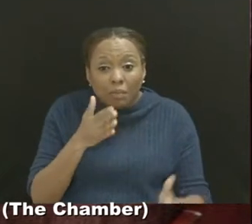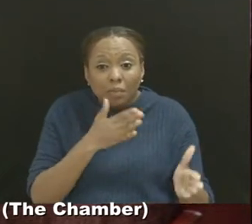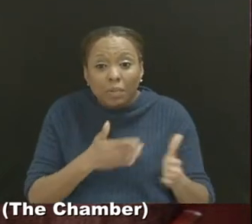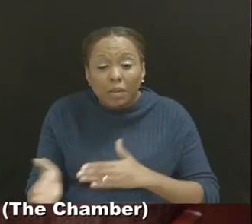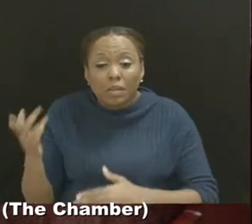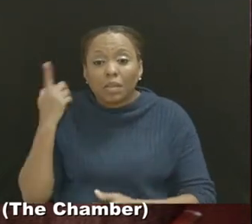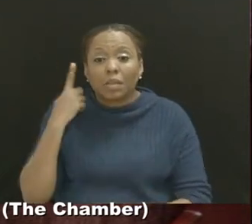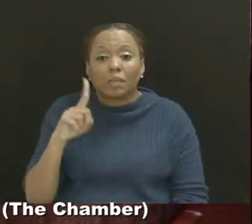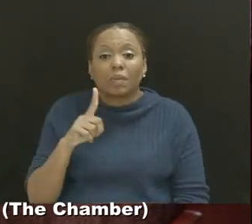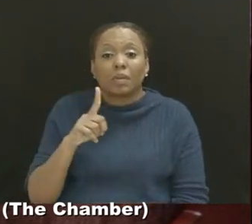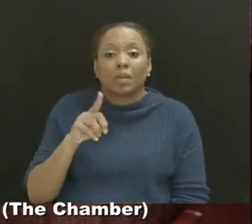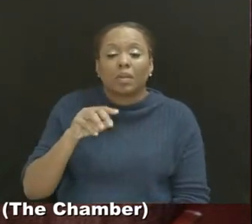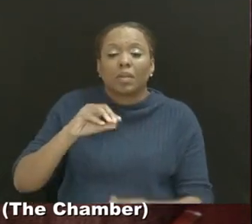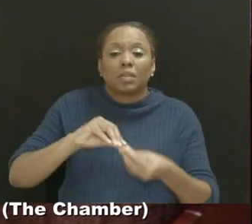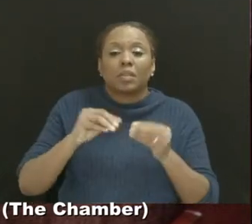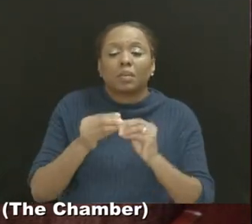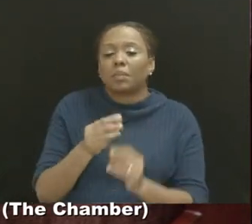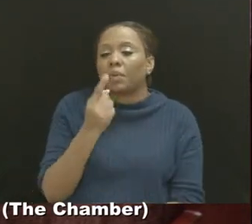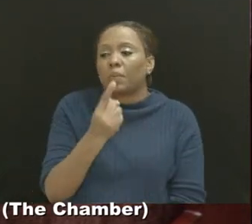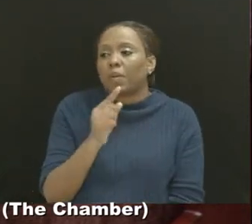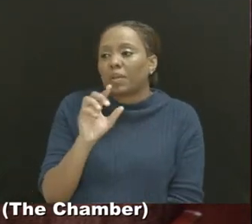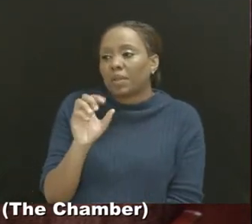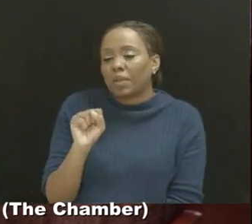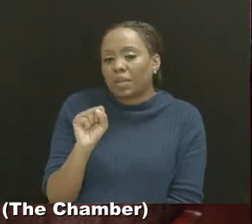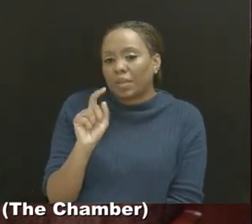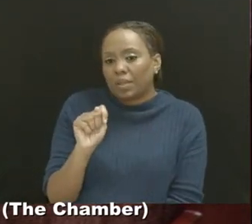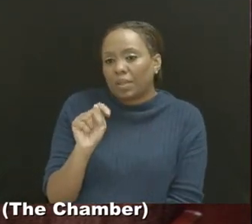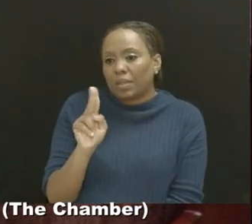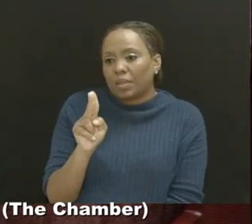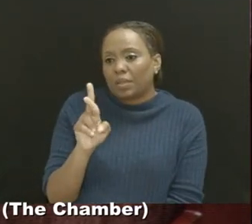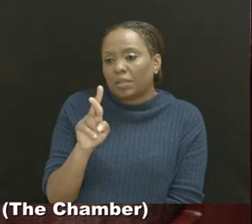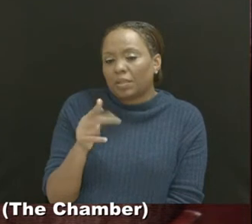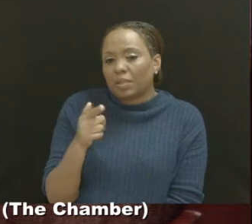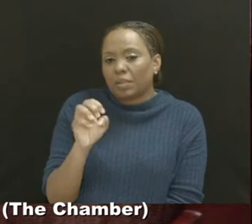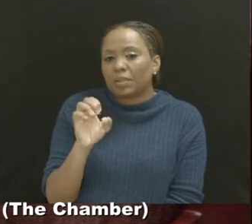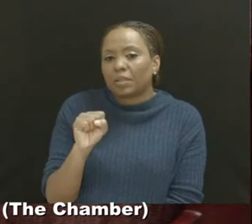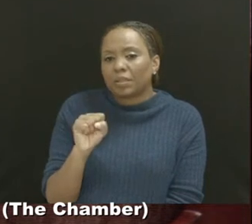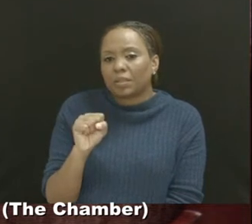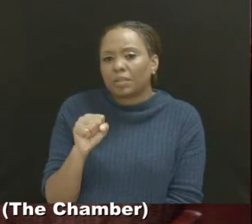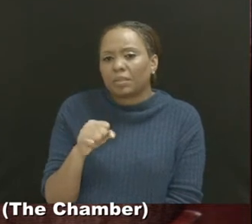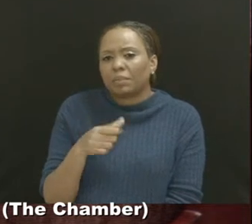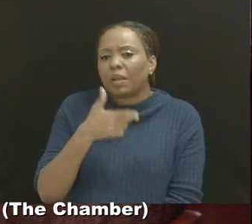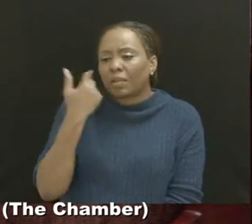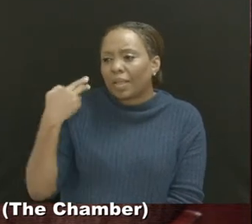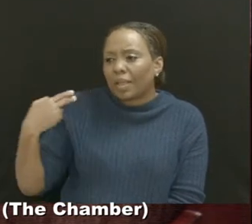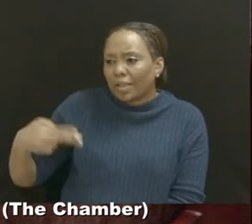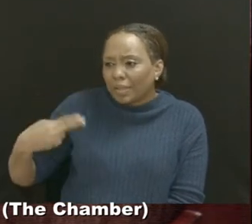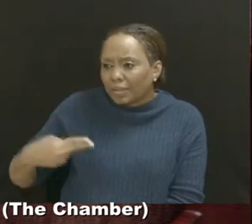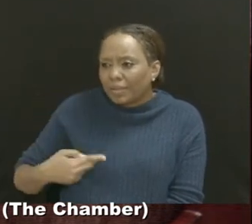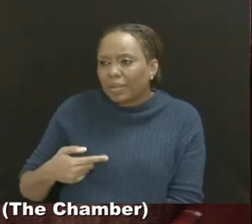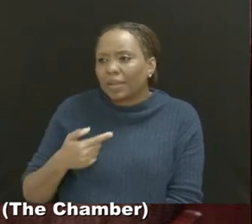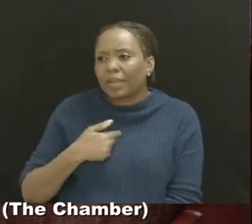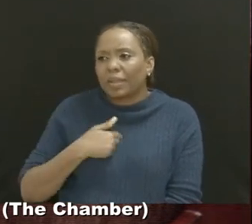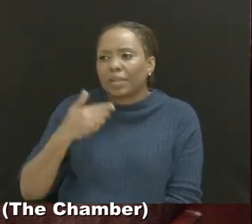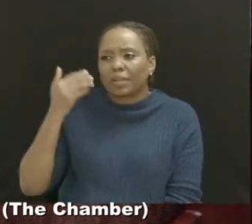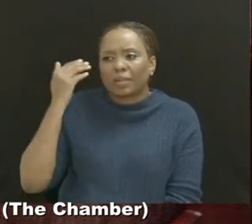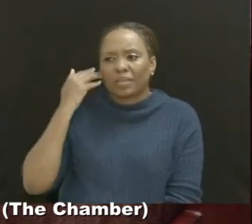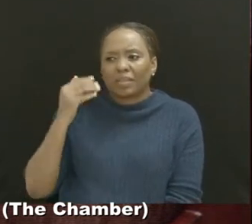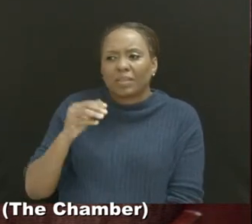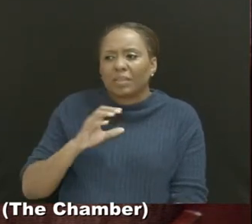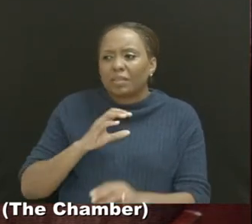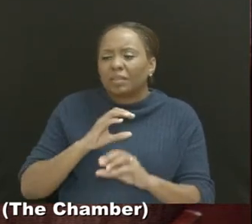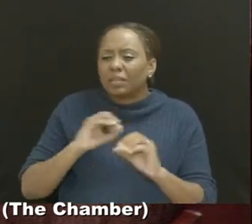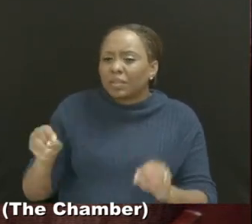hate to know that it will leave us or go for any other purpose, acknowledging that over the years in the last administration, little or nothing was